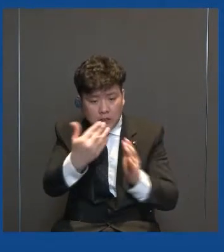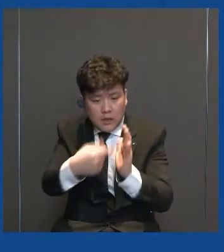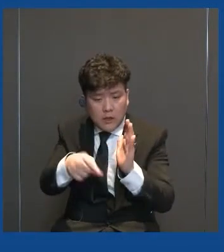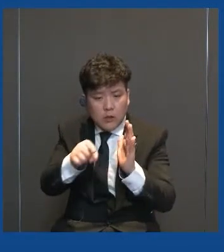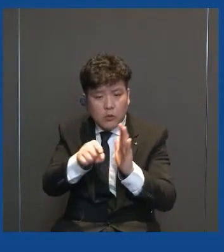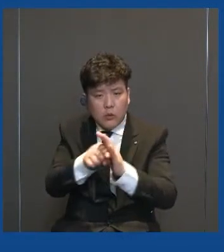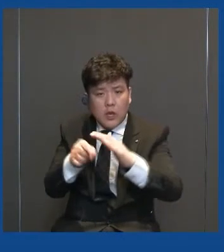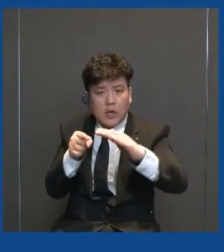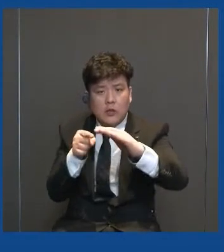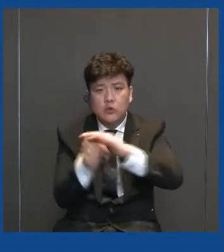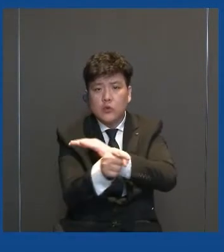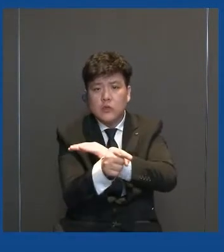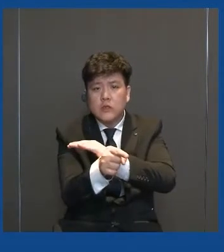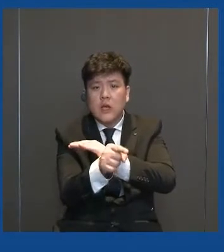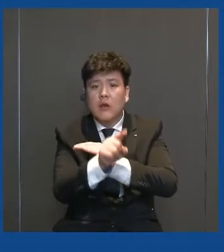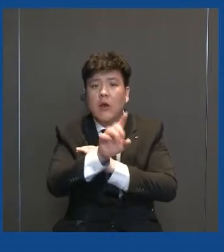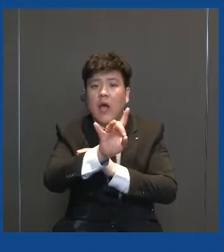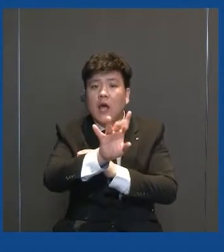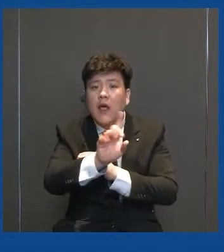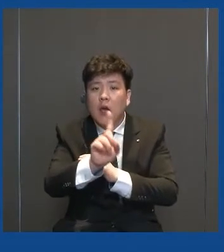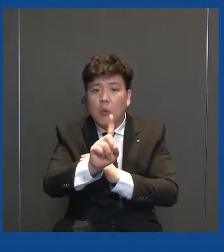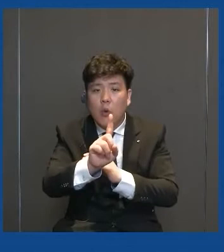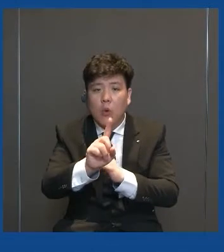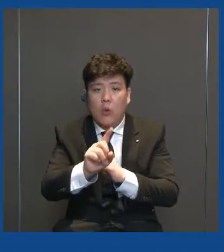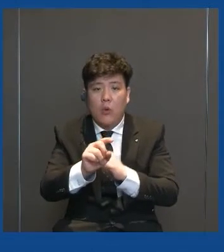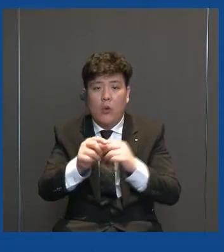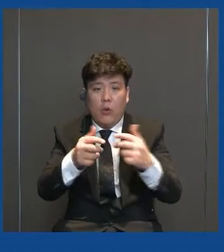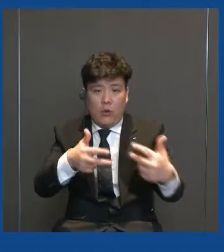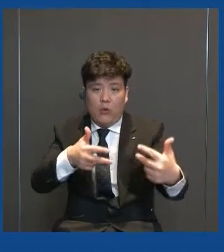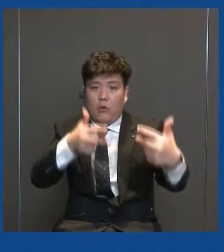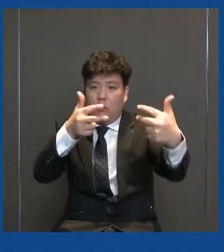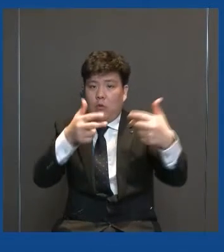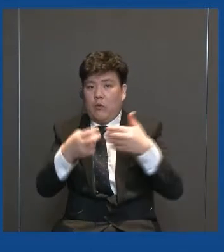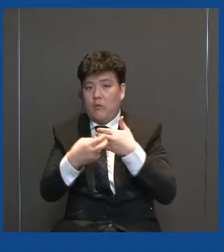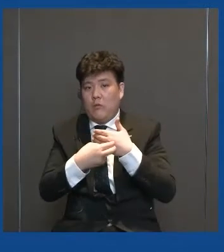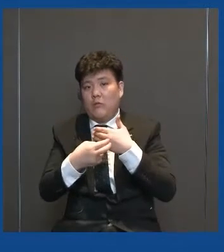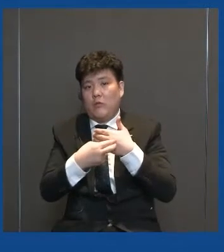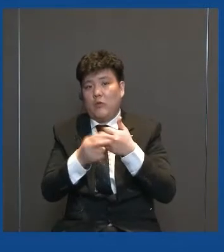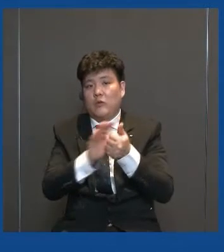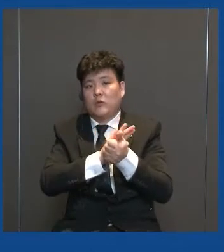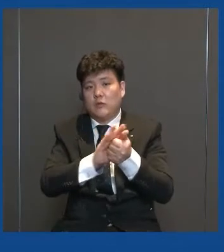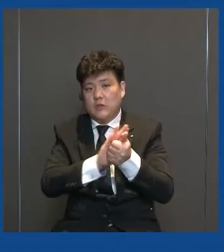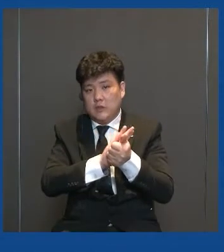phone consultations with the general practitioners.